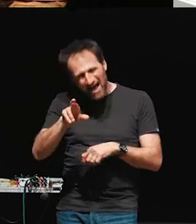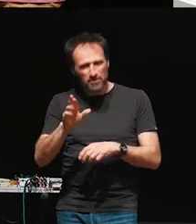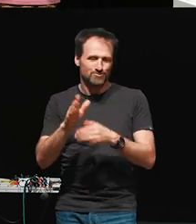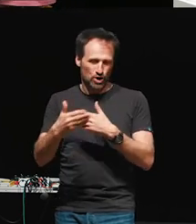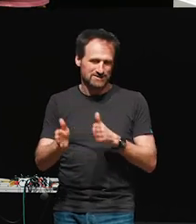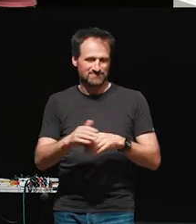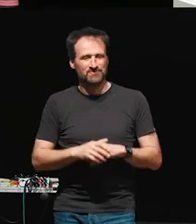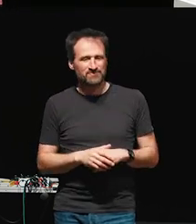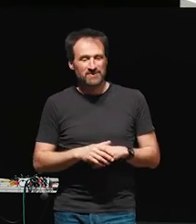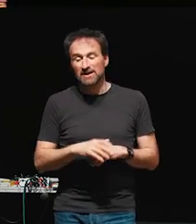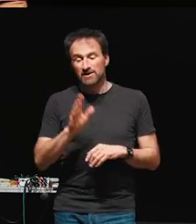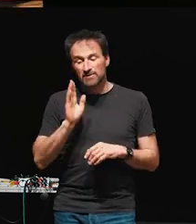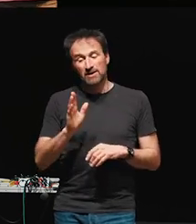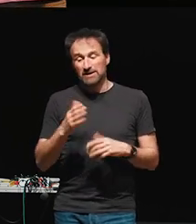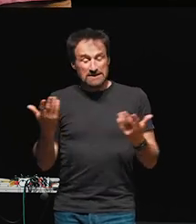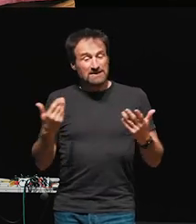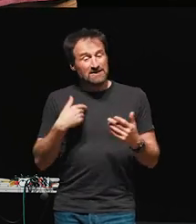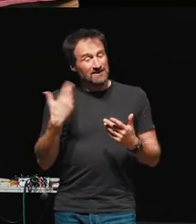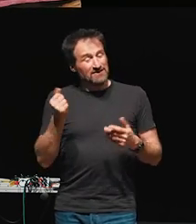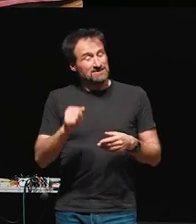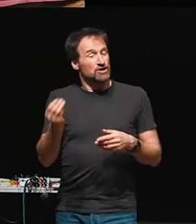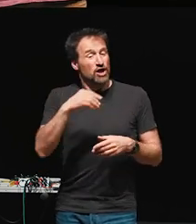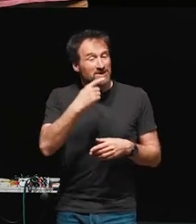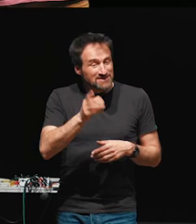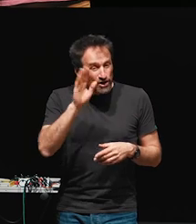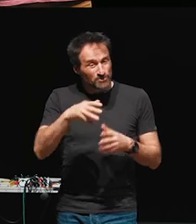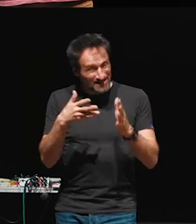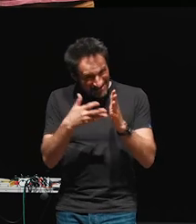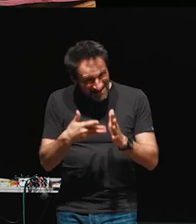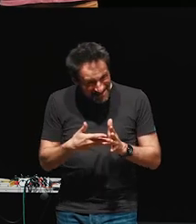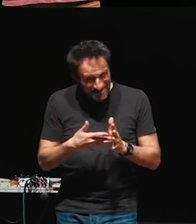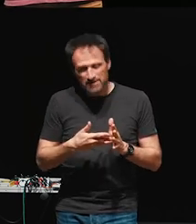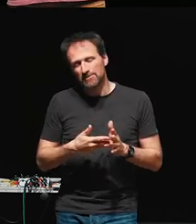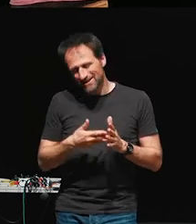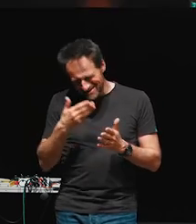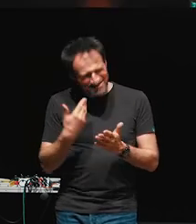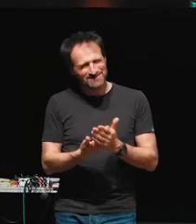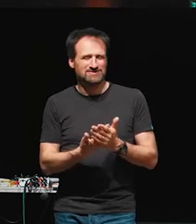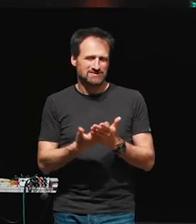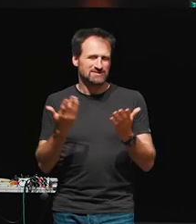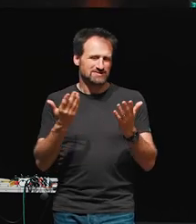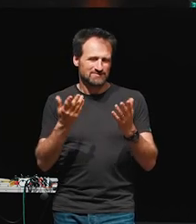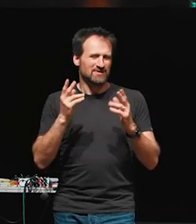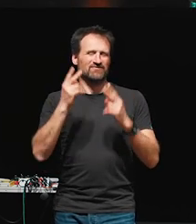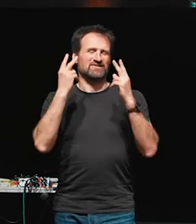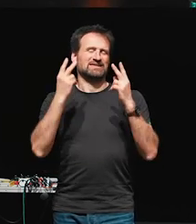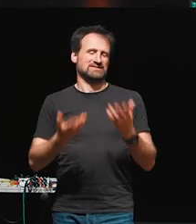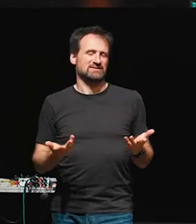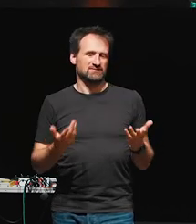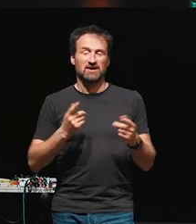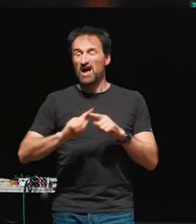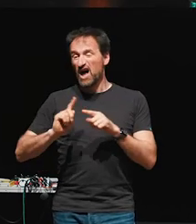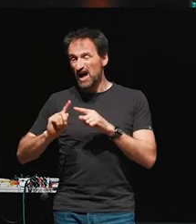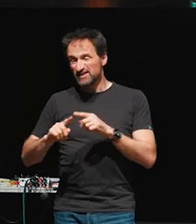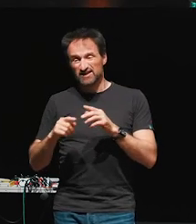now there's a lot more that I could talk or say about testing, but really that's the gist of it. Any other advice I have would kind of be